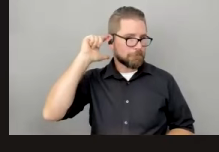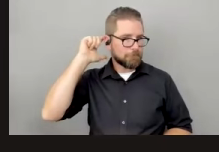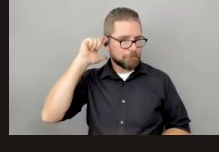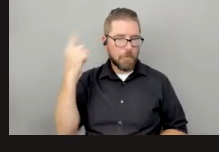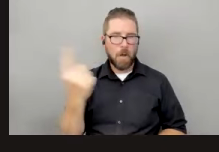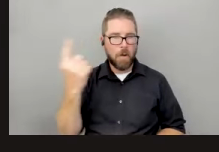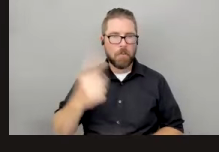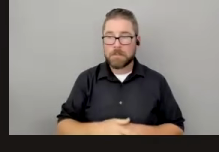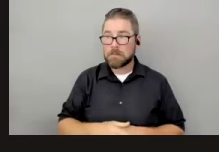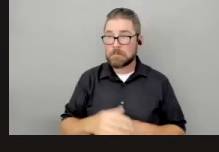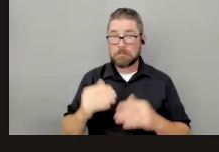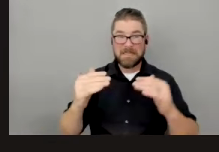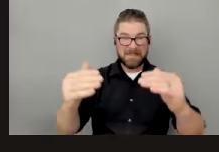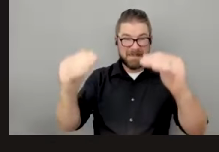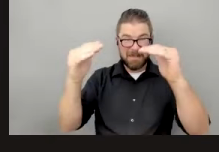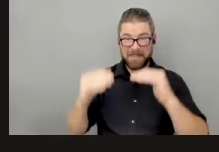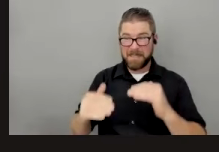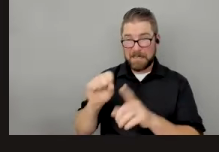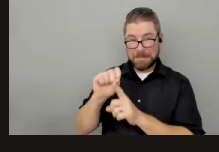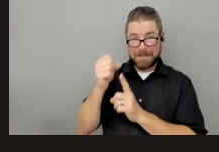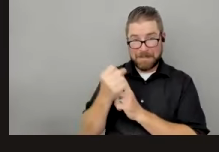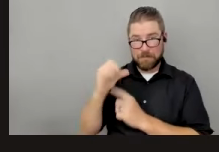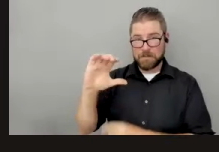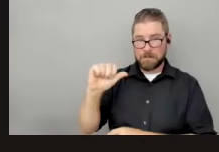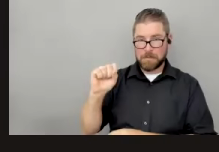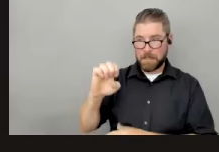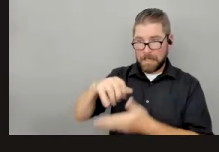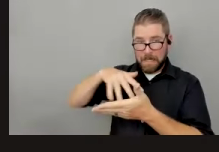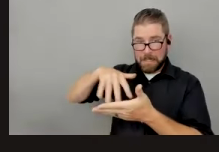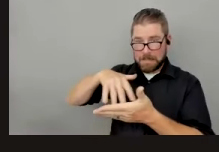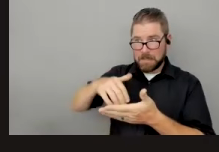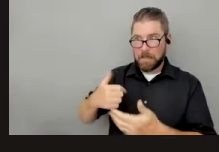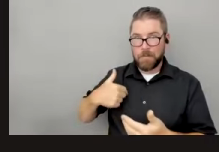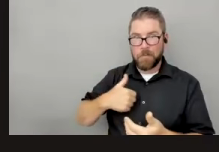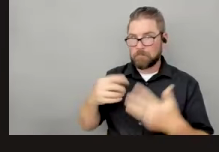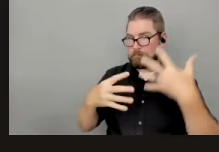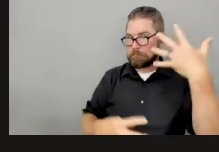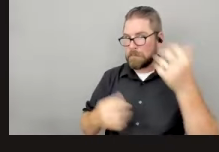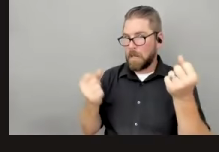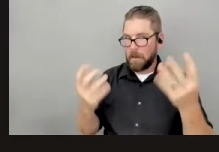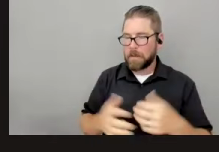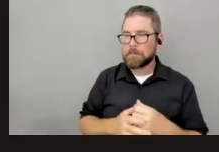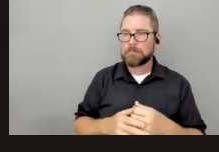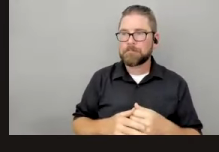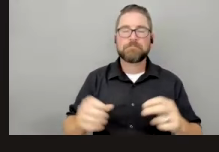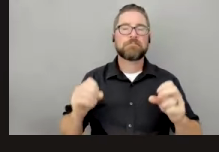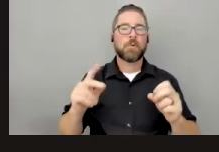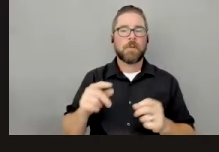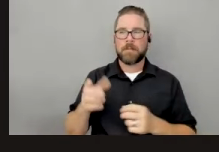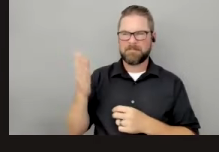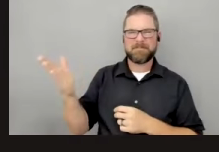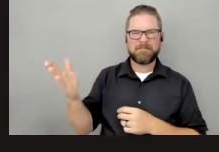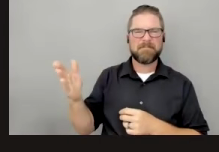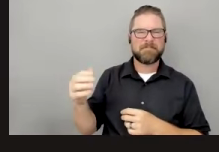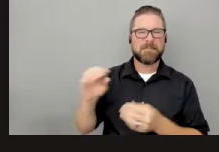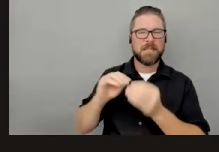case study, because we have quite a few. Okay, awesome. Thank you so much, Jocelyn. Okay, so case study number 3.